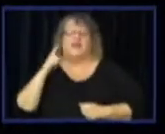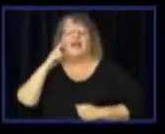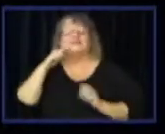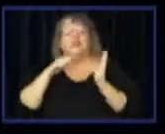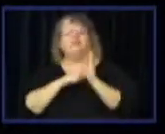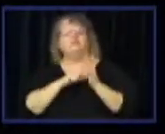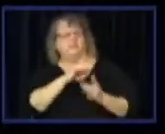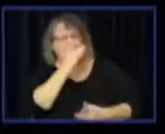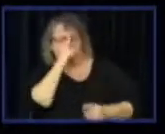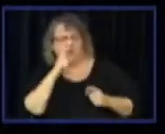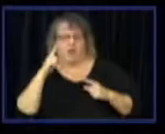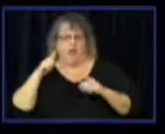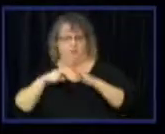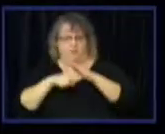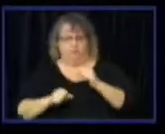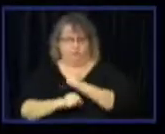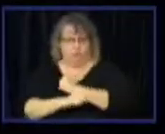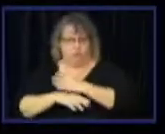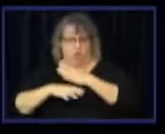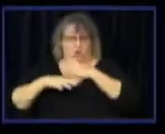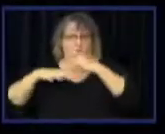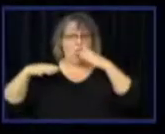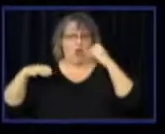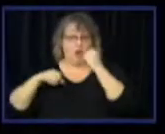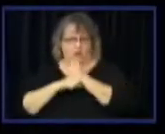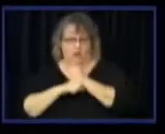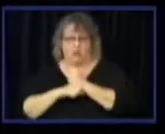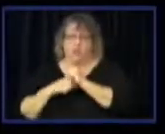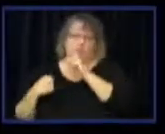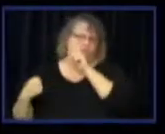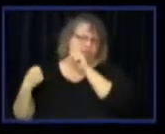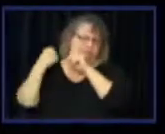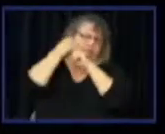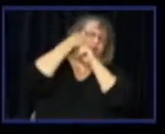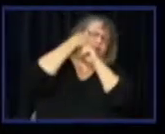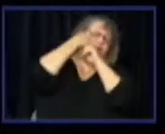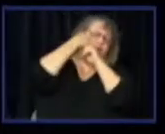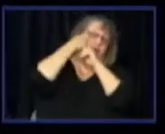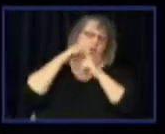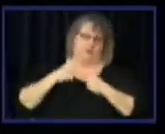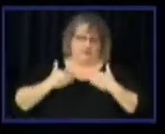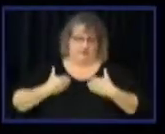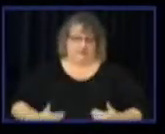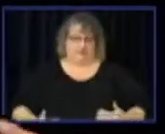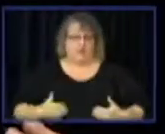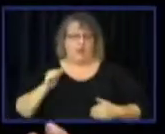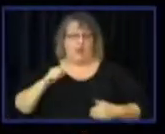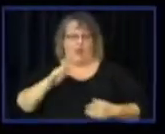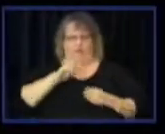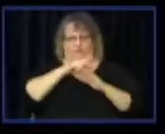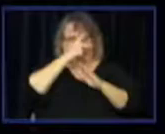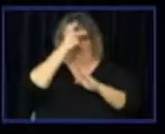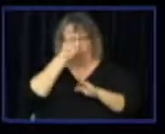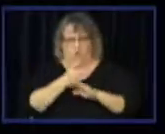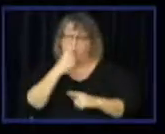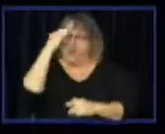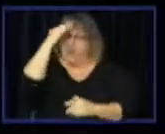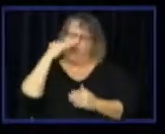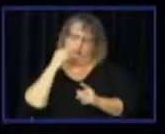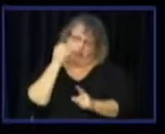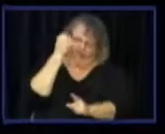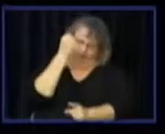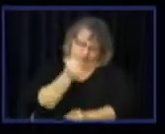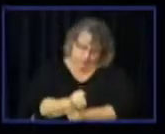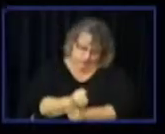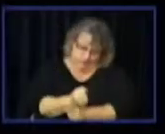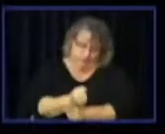of interesting, a blast injury can cause an impact concussion, then the veteran can fall and hit his head again and get